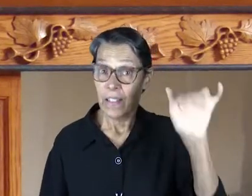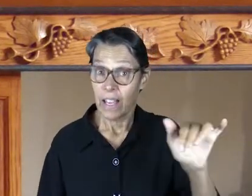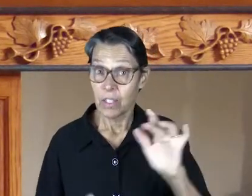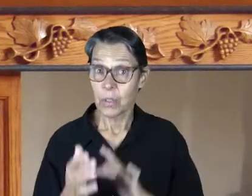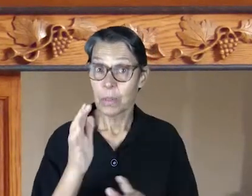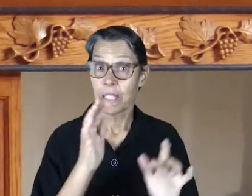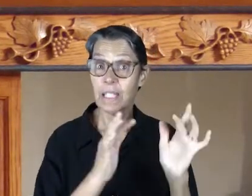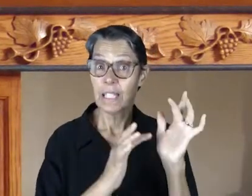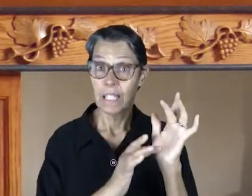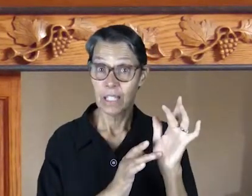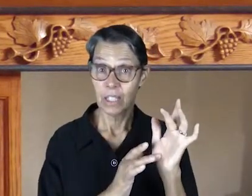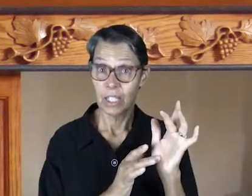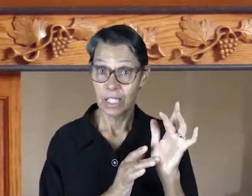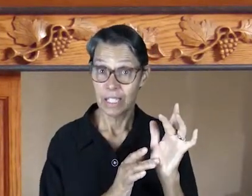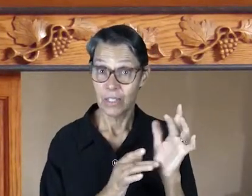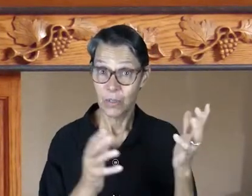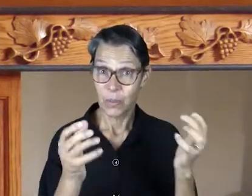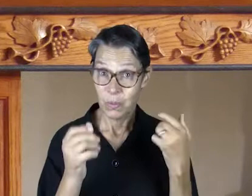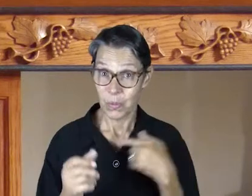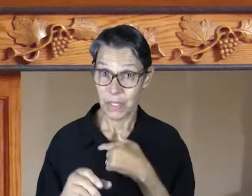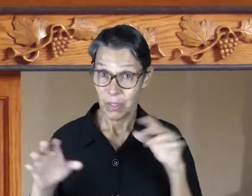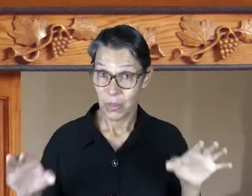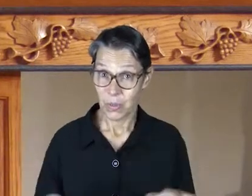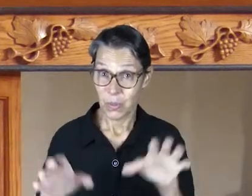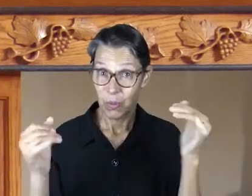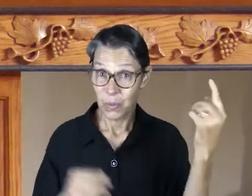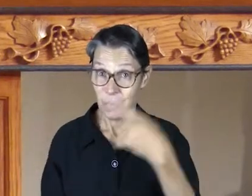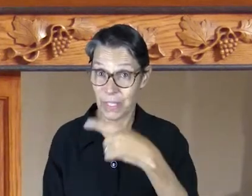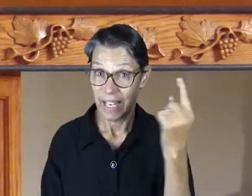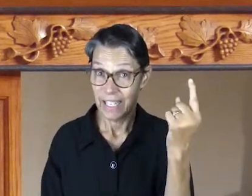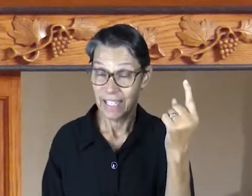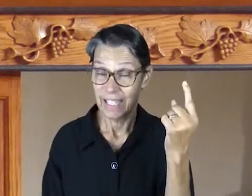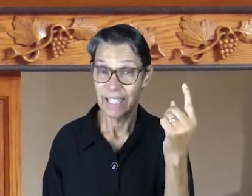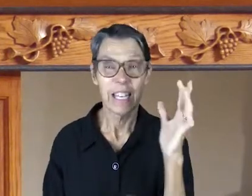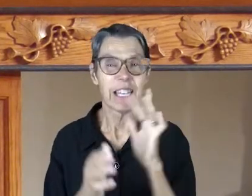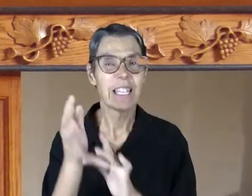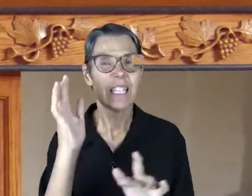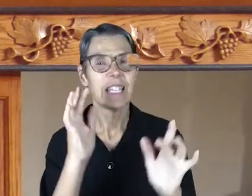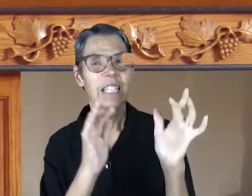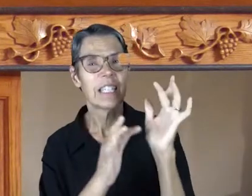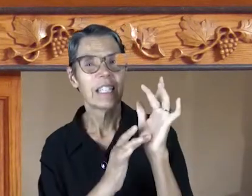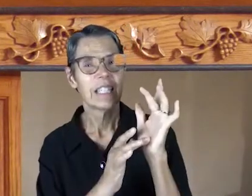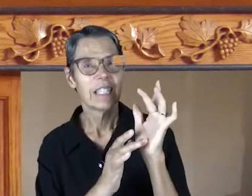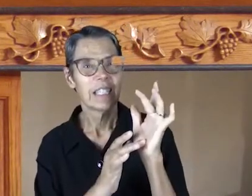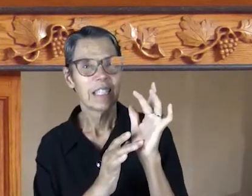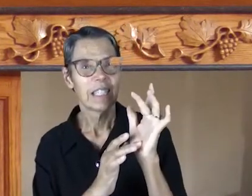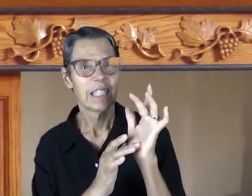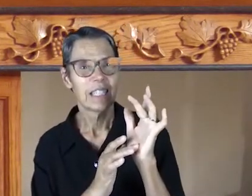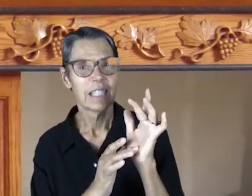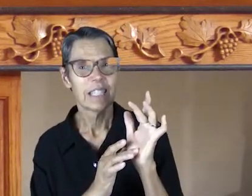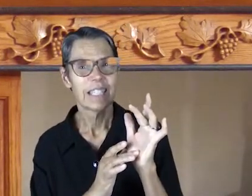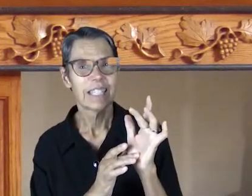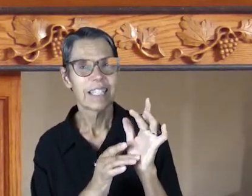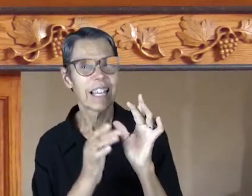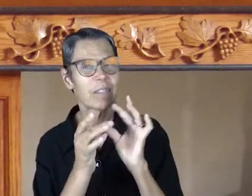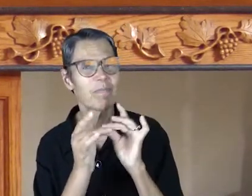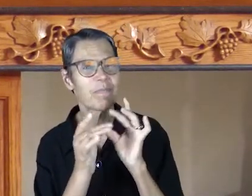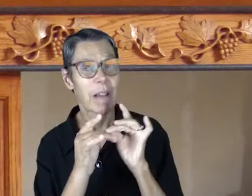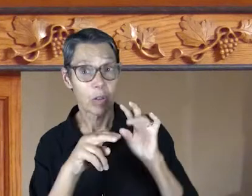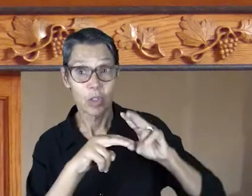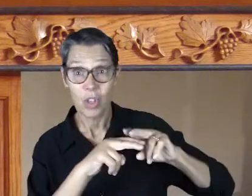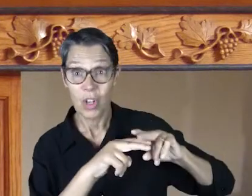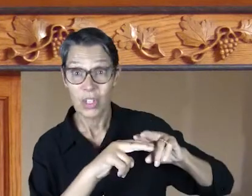Jesus is talking about in our scriptures today. I think he's talking about that part of salt